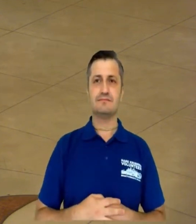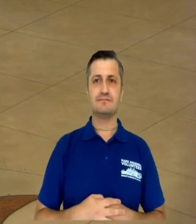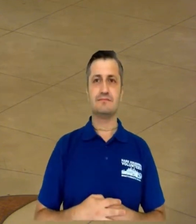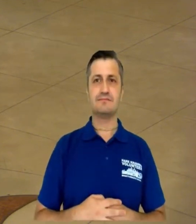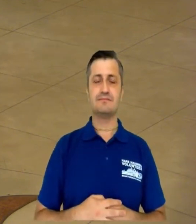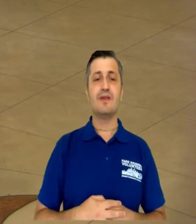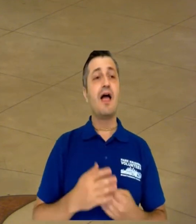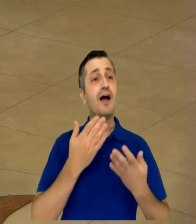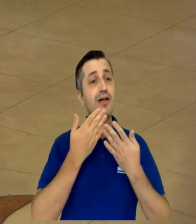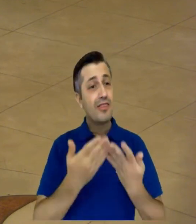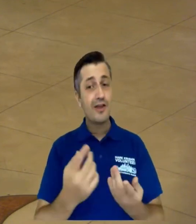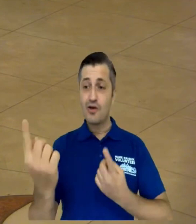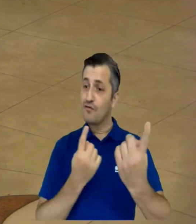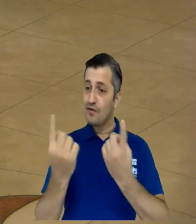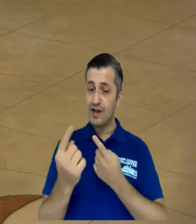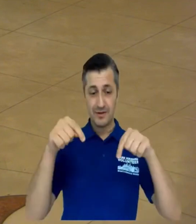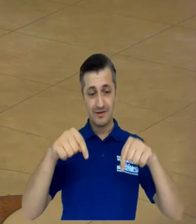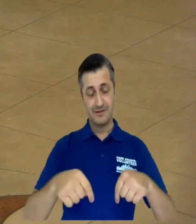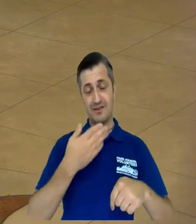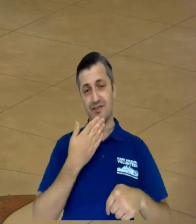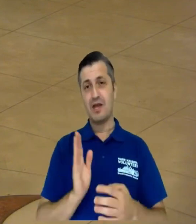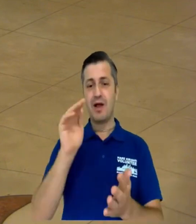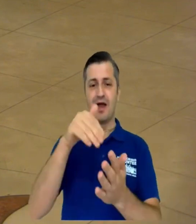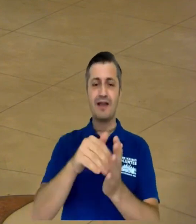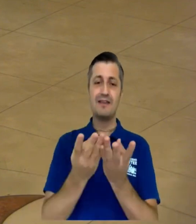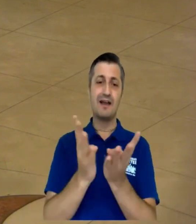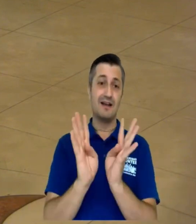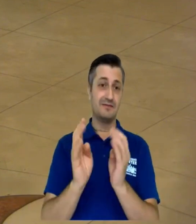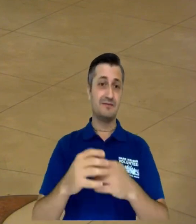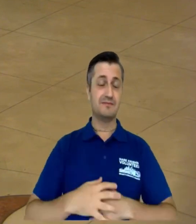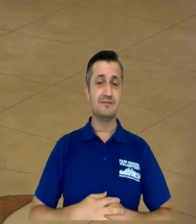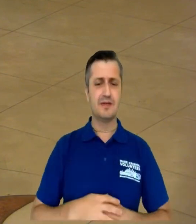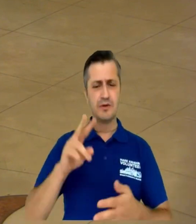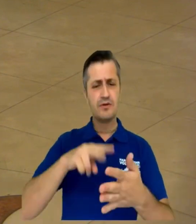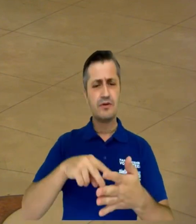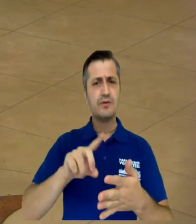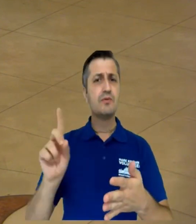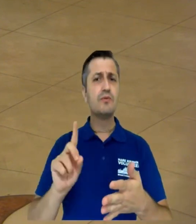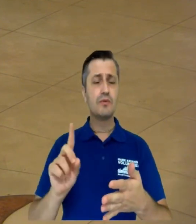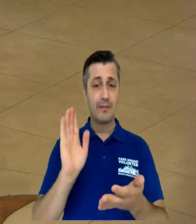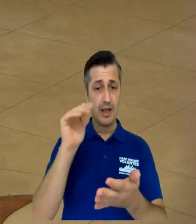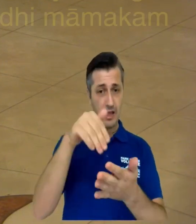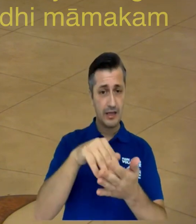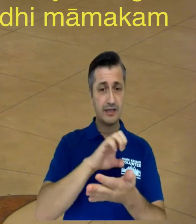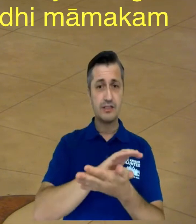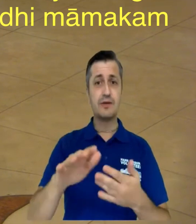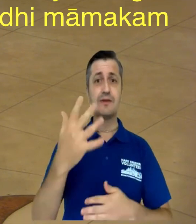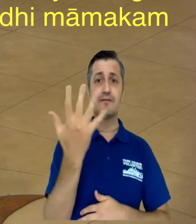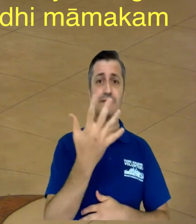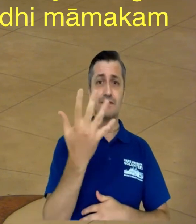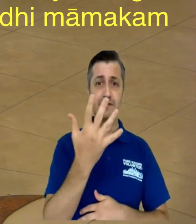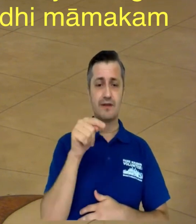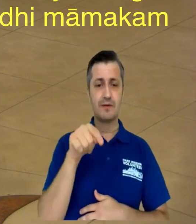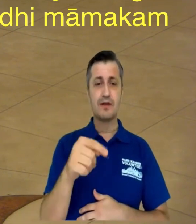Thank you so much for coming again today for the Bhagavad Gita class. So we're reading from Bhagavad Gita chapter 15, verse